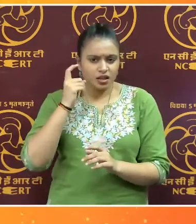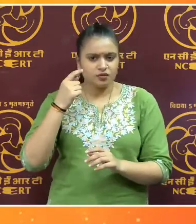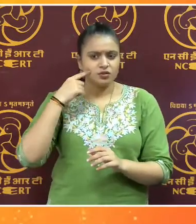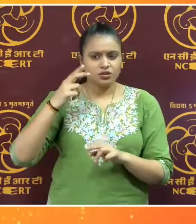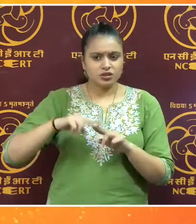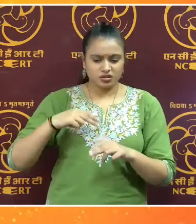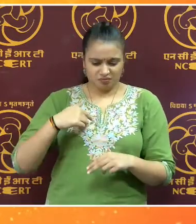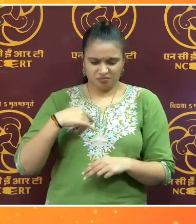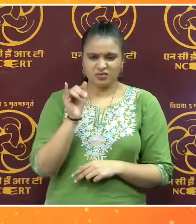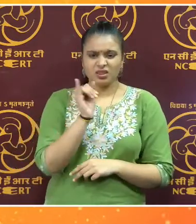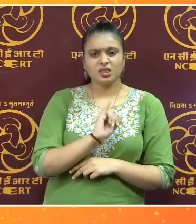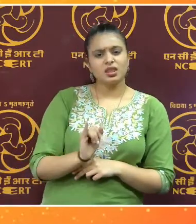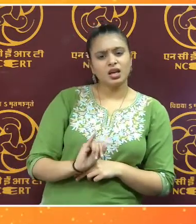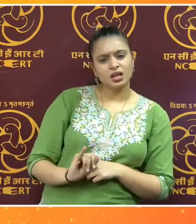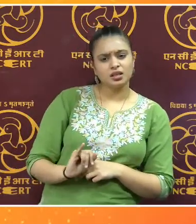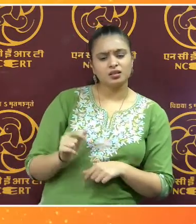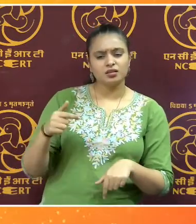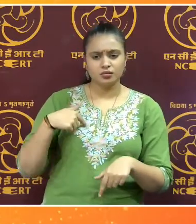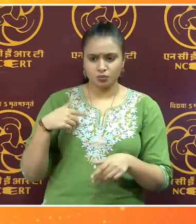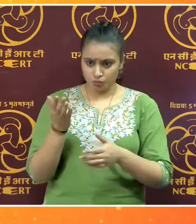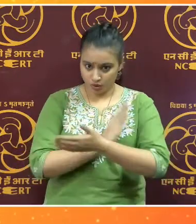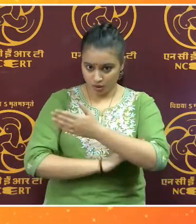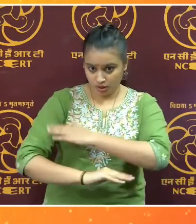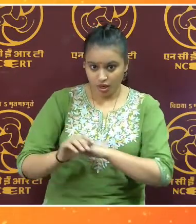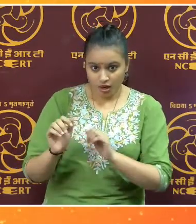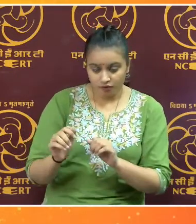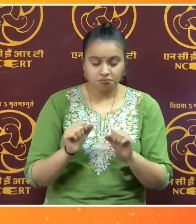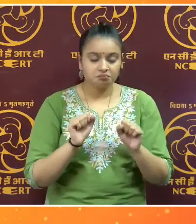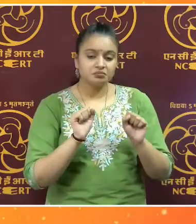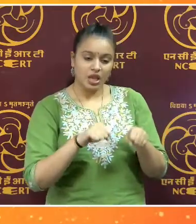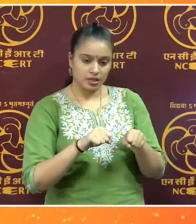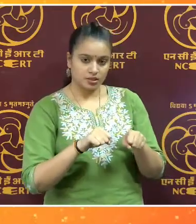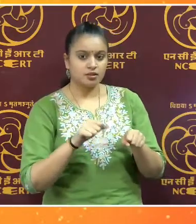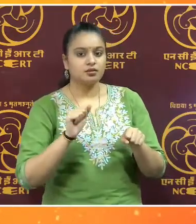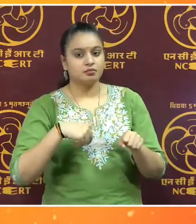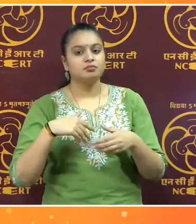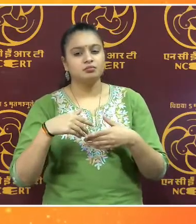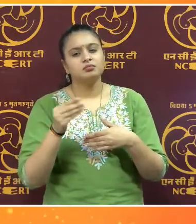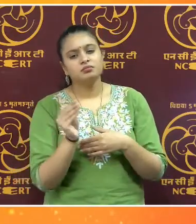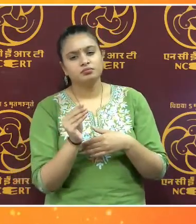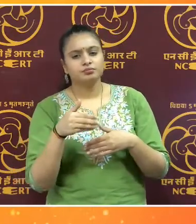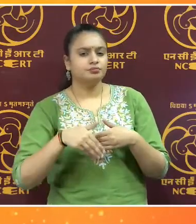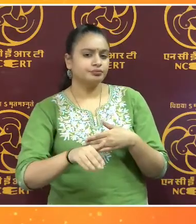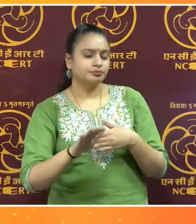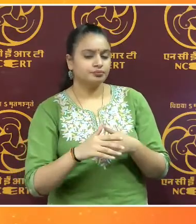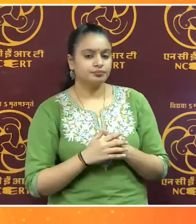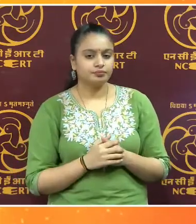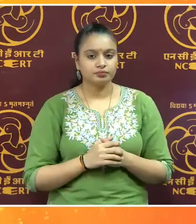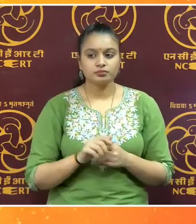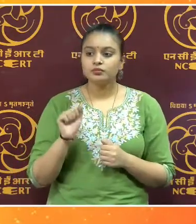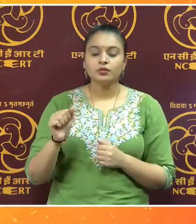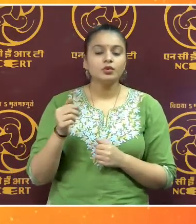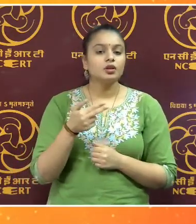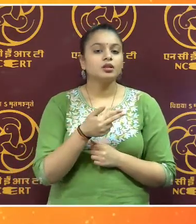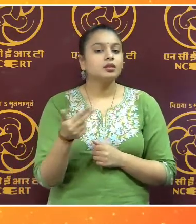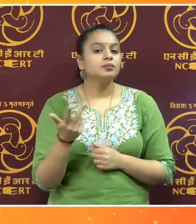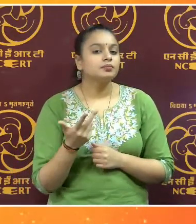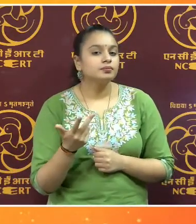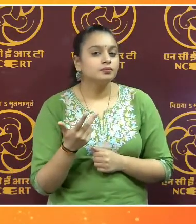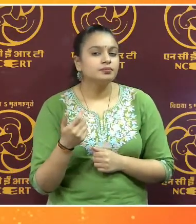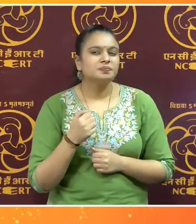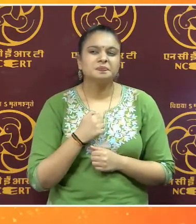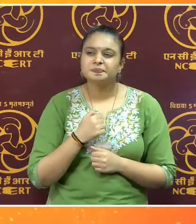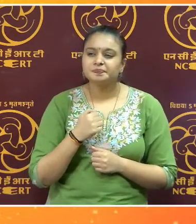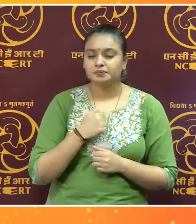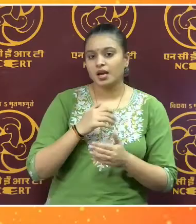thin. By the way, sir, do you wrestle? Yes, I do wrestle a bit. What's your name? My